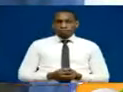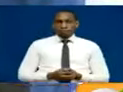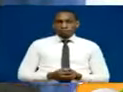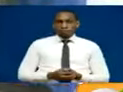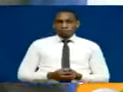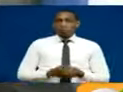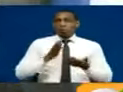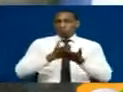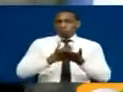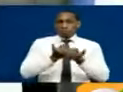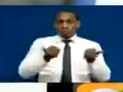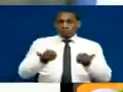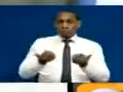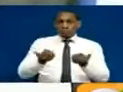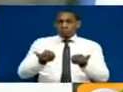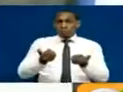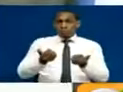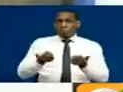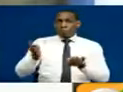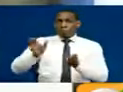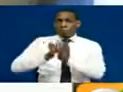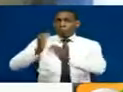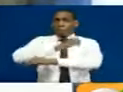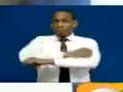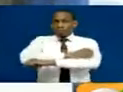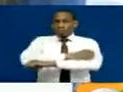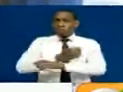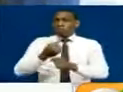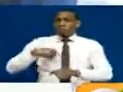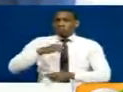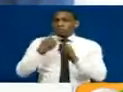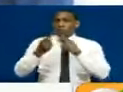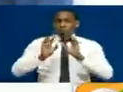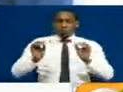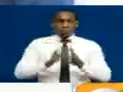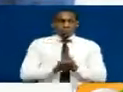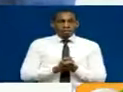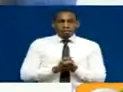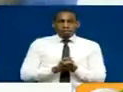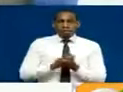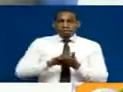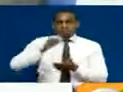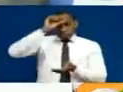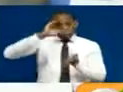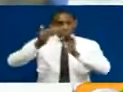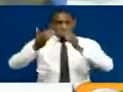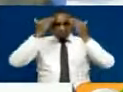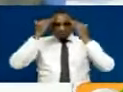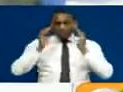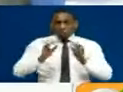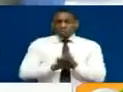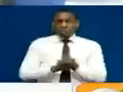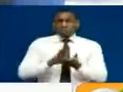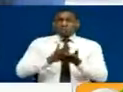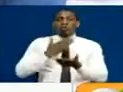yes, who have taken their children to public schools, and we have not spoken. We have not taken the government to court. So we